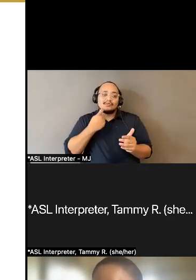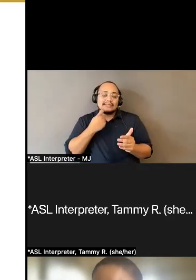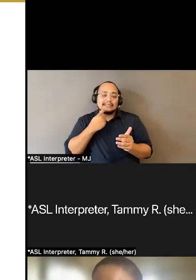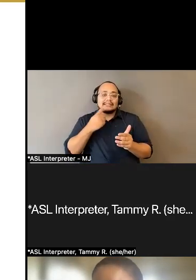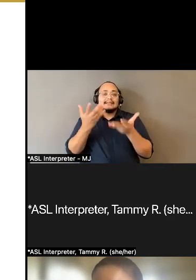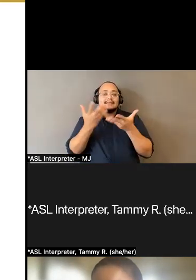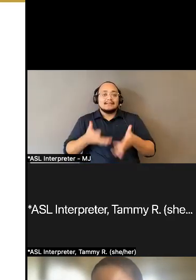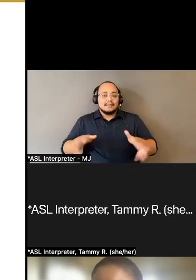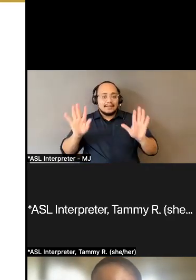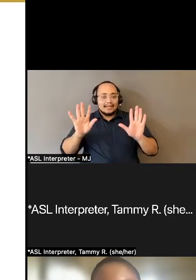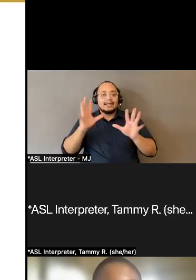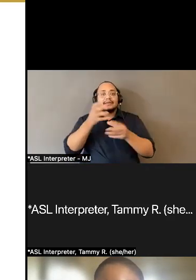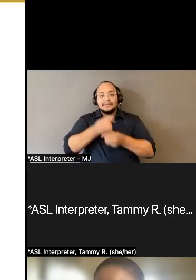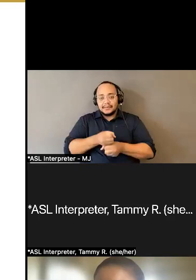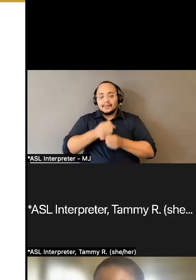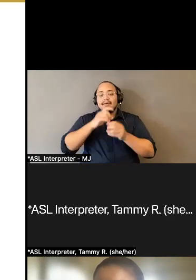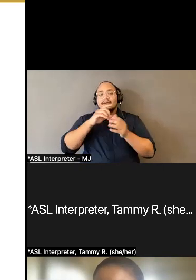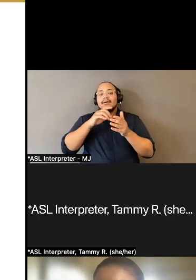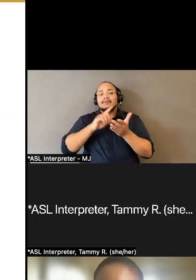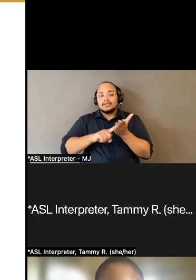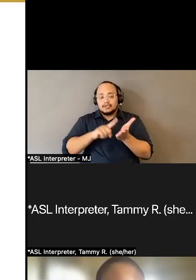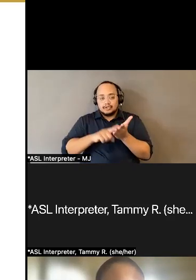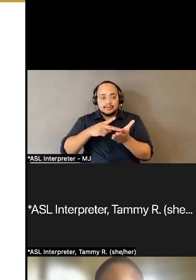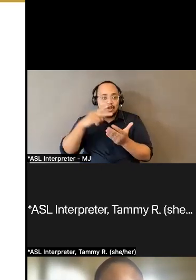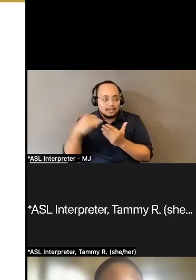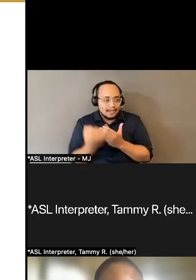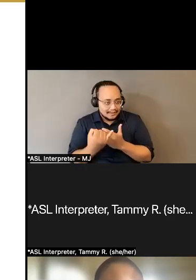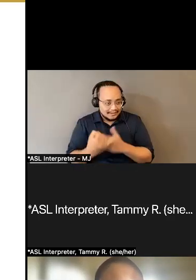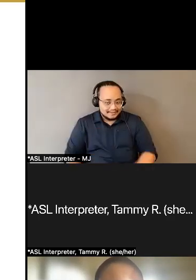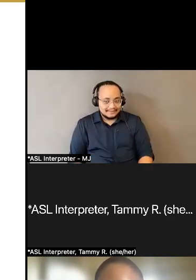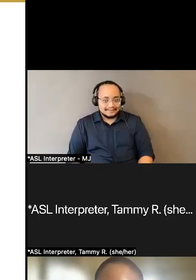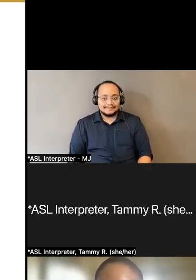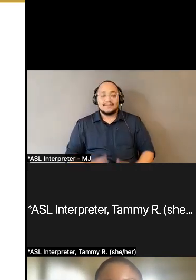needs assessment project. Next slide, please.